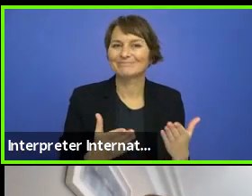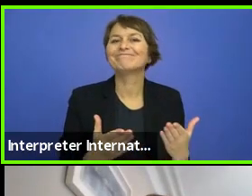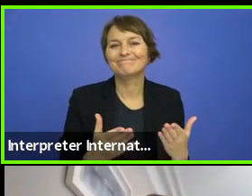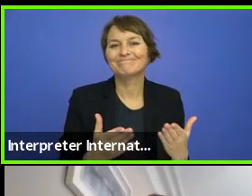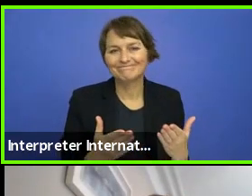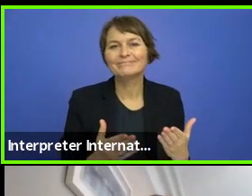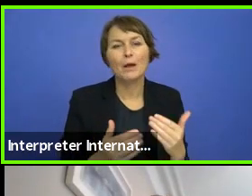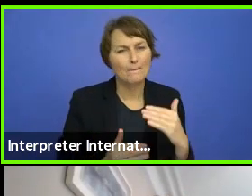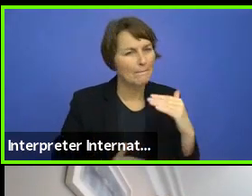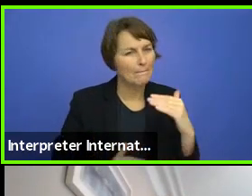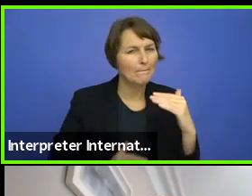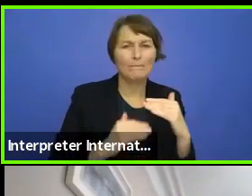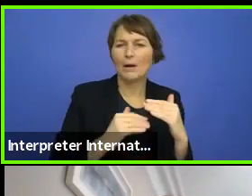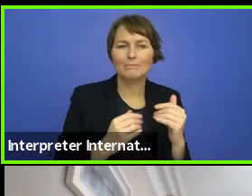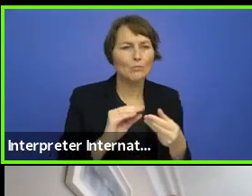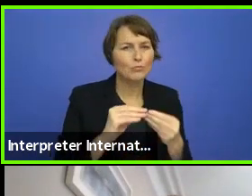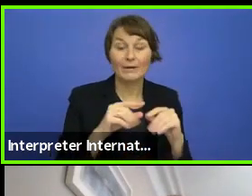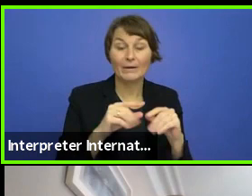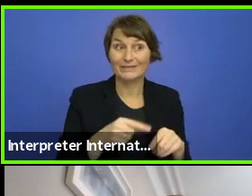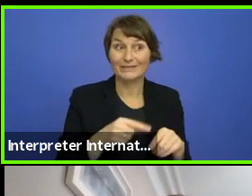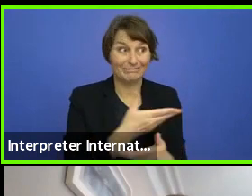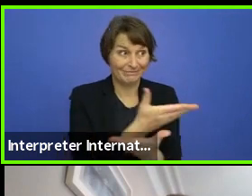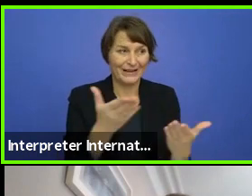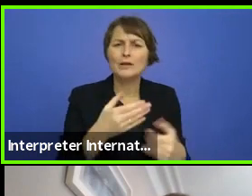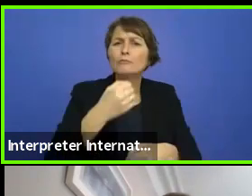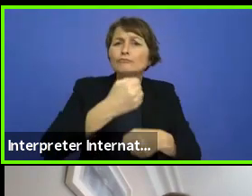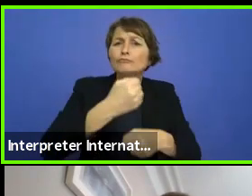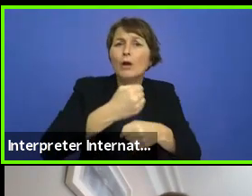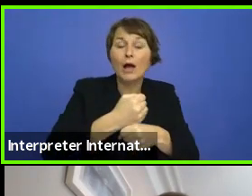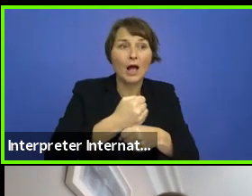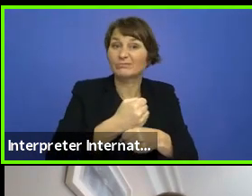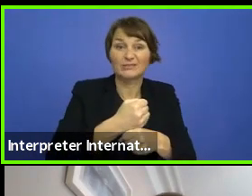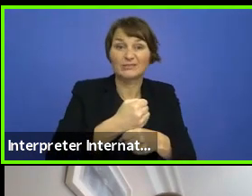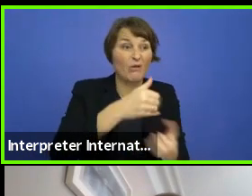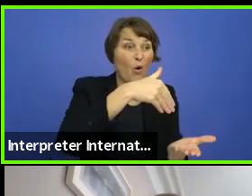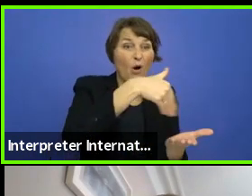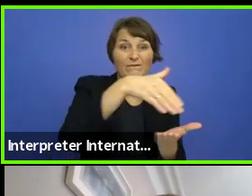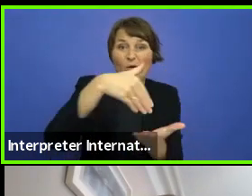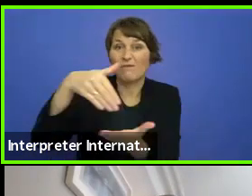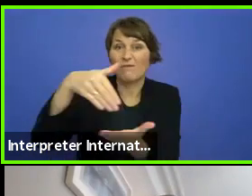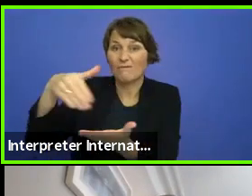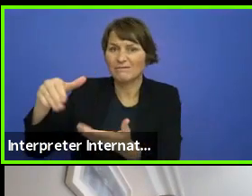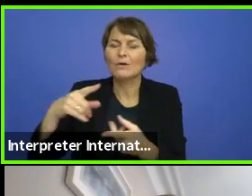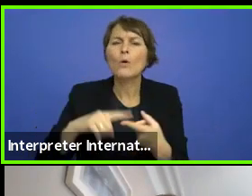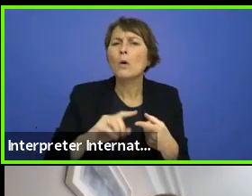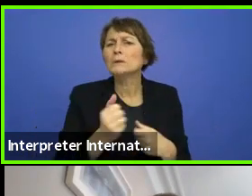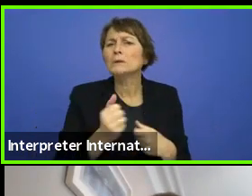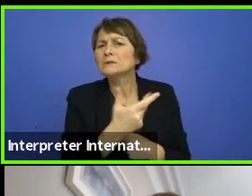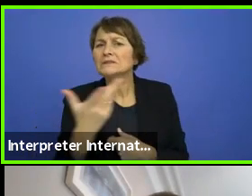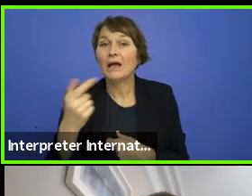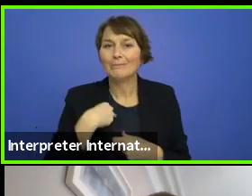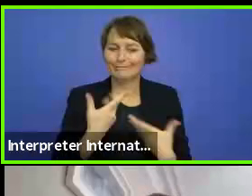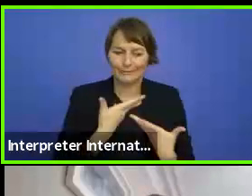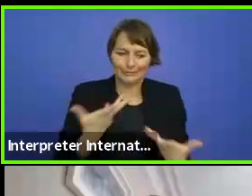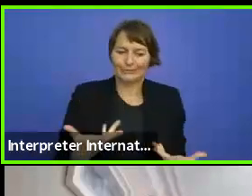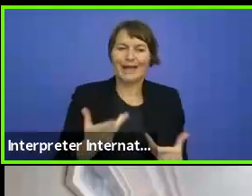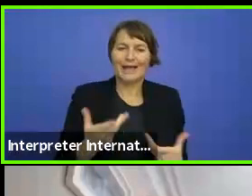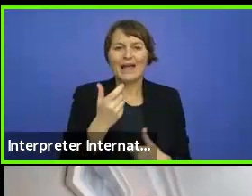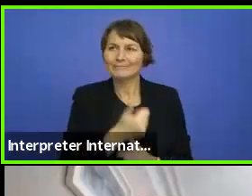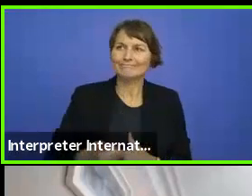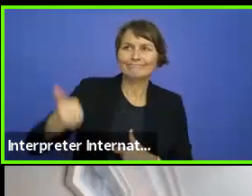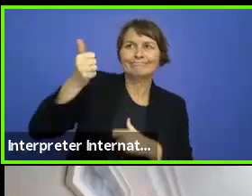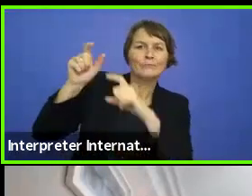careers in our sectors, of the increasingly freelance workforce, the importance of a contract,